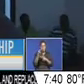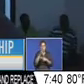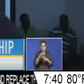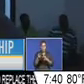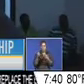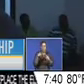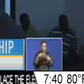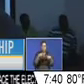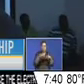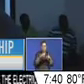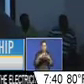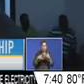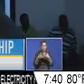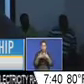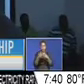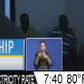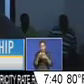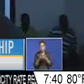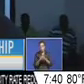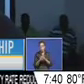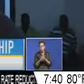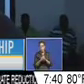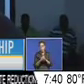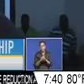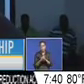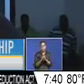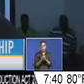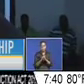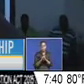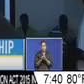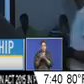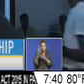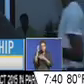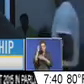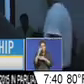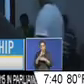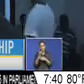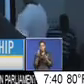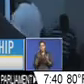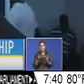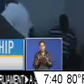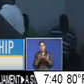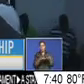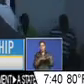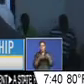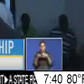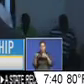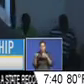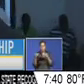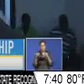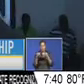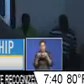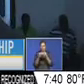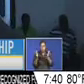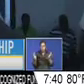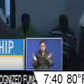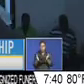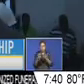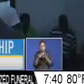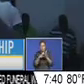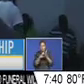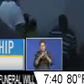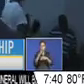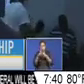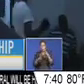we have recuperated. But yes, indeed, Toriano is here. I am even now more motivated to show the